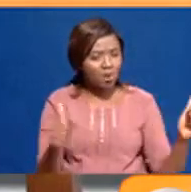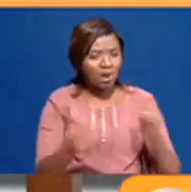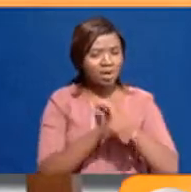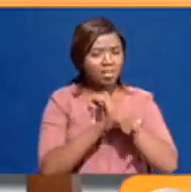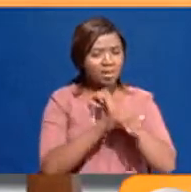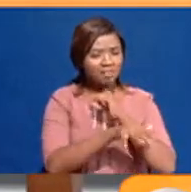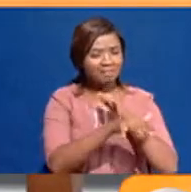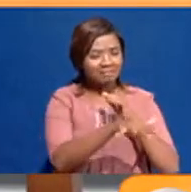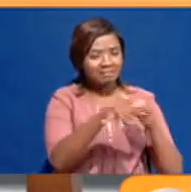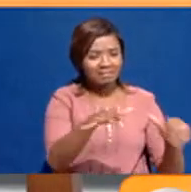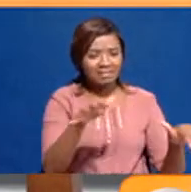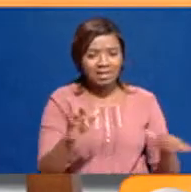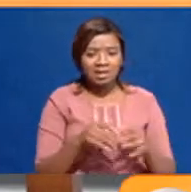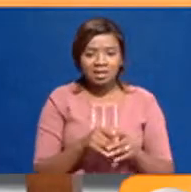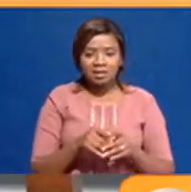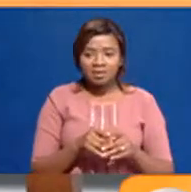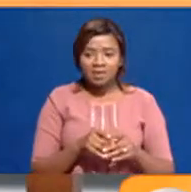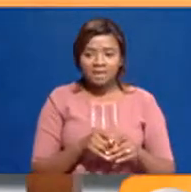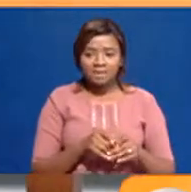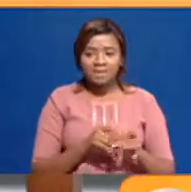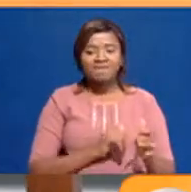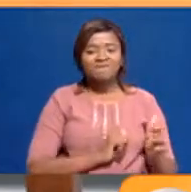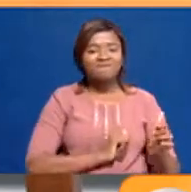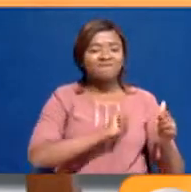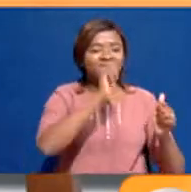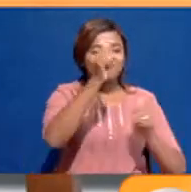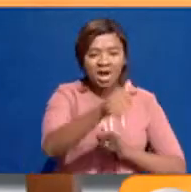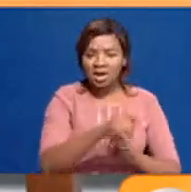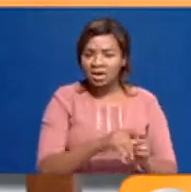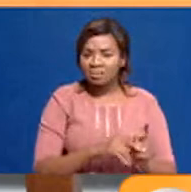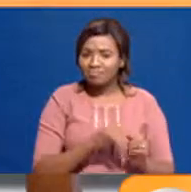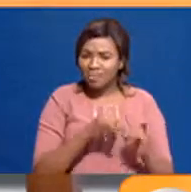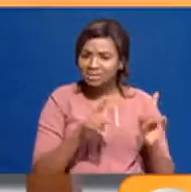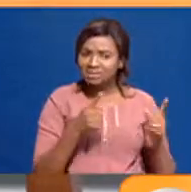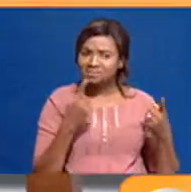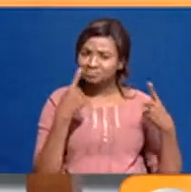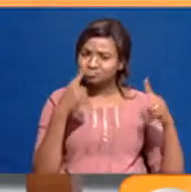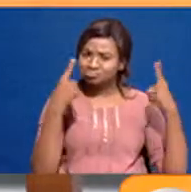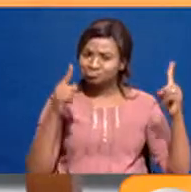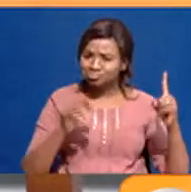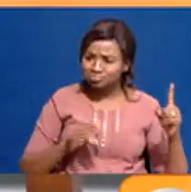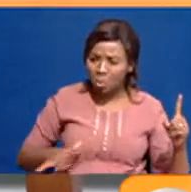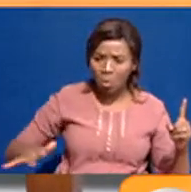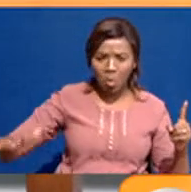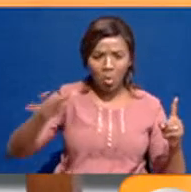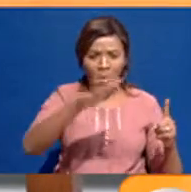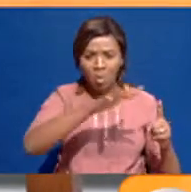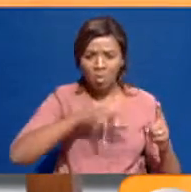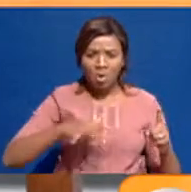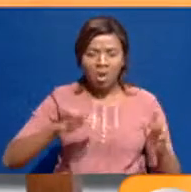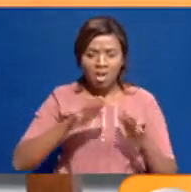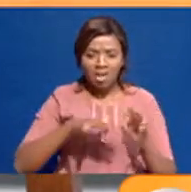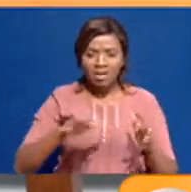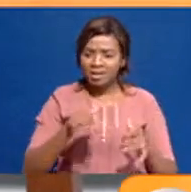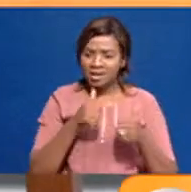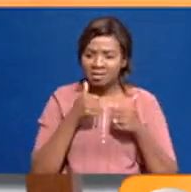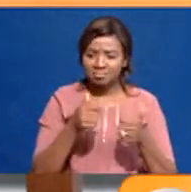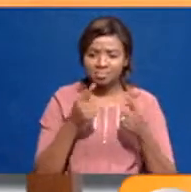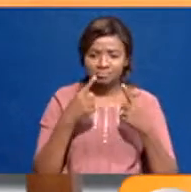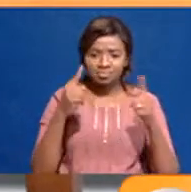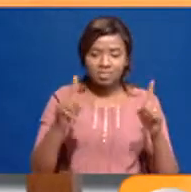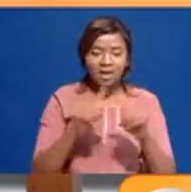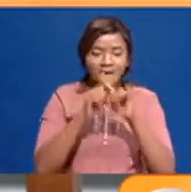an island kilometers away. Mm. And it was effective everywhere. Kulechini. Now, even Malaysia.